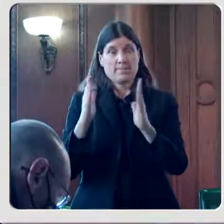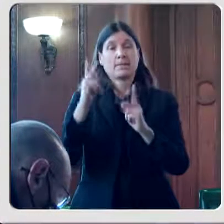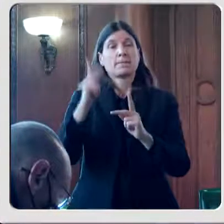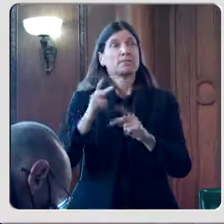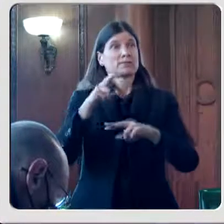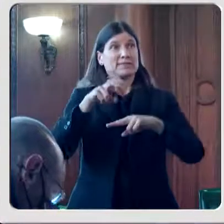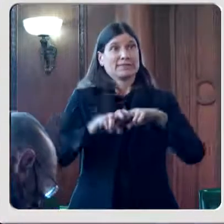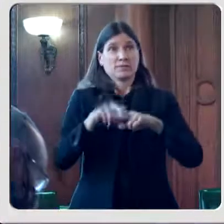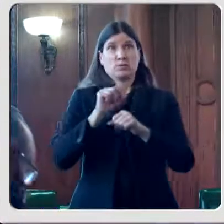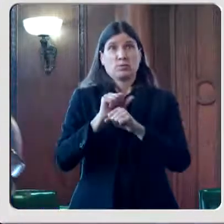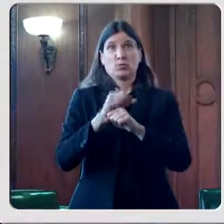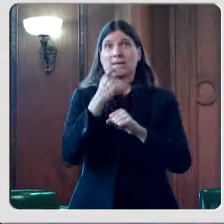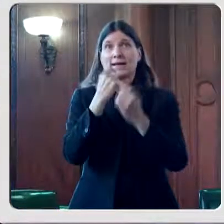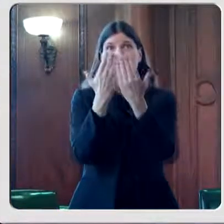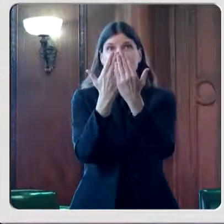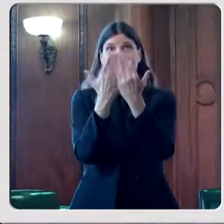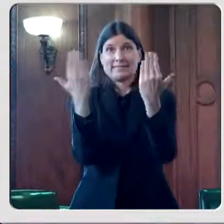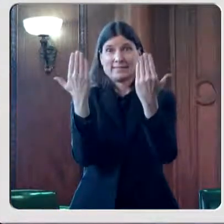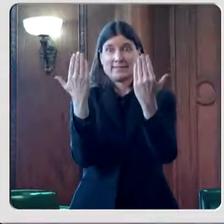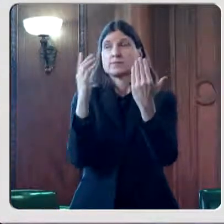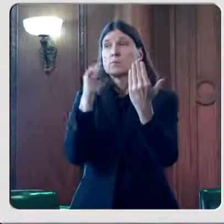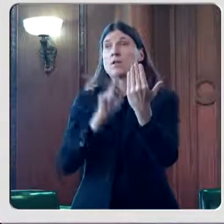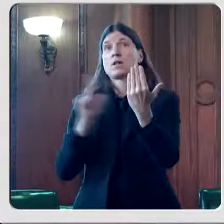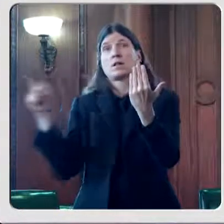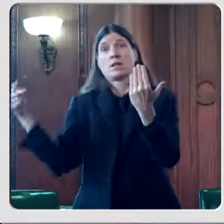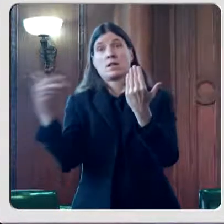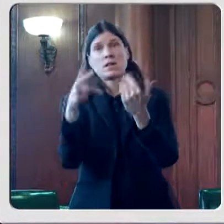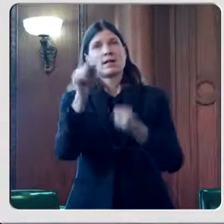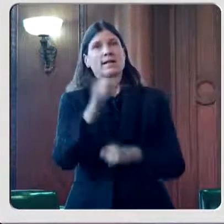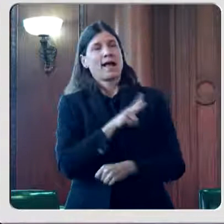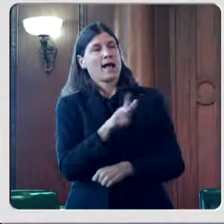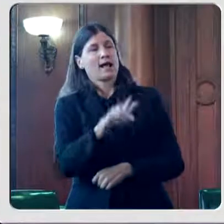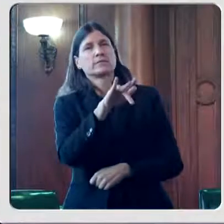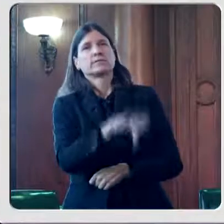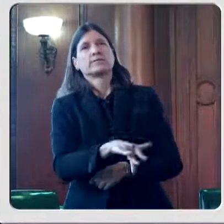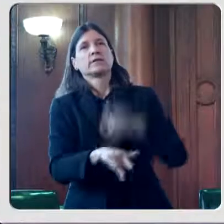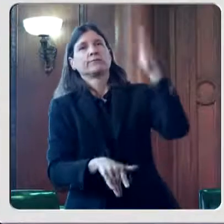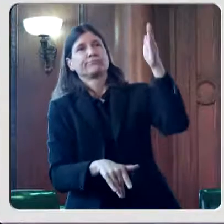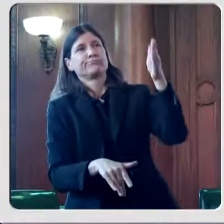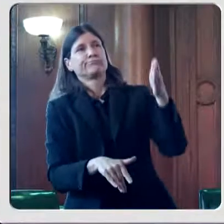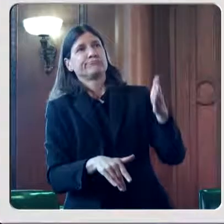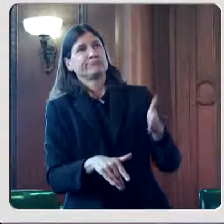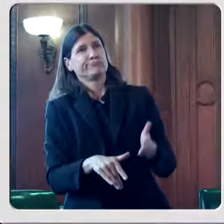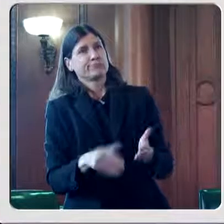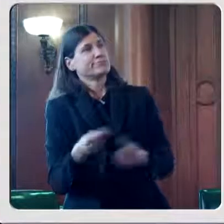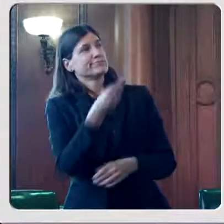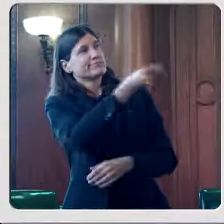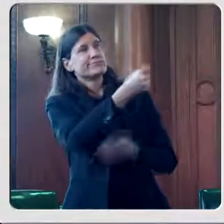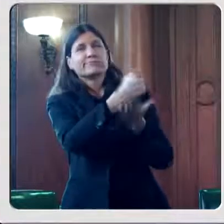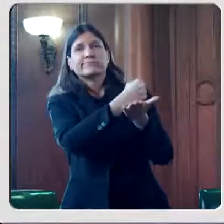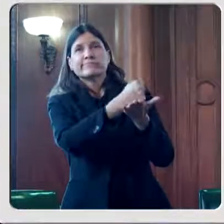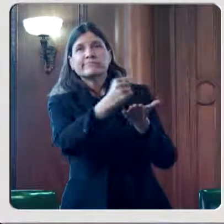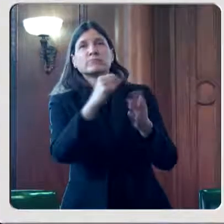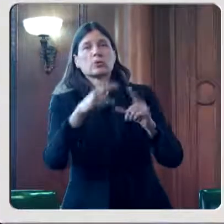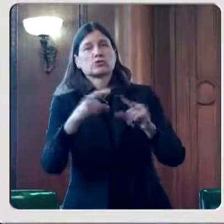business. We'll have tenting out there and trying to make it as convenient as possible, and also to continue to protect and preserve our city